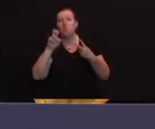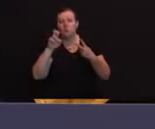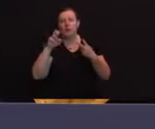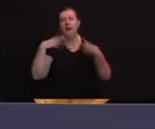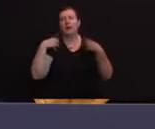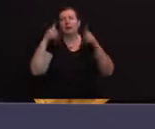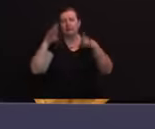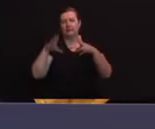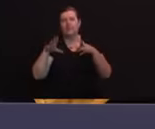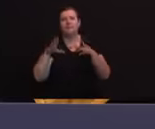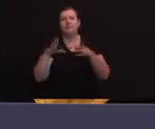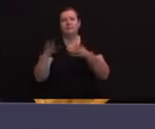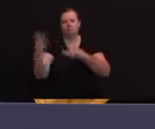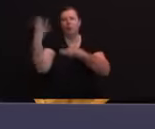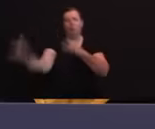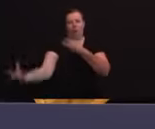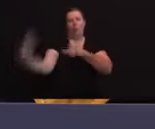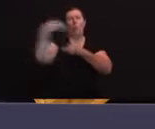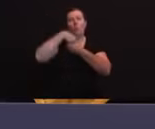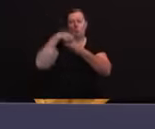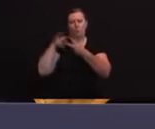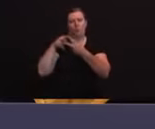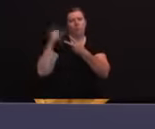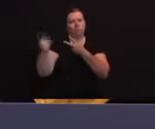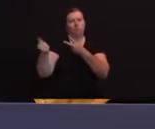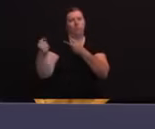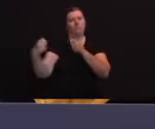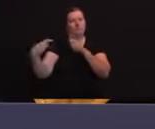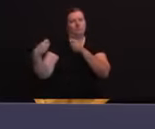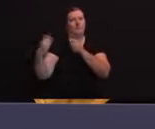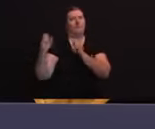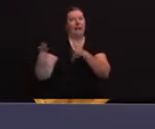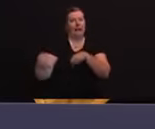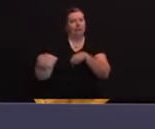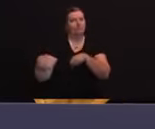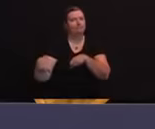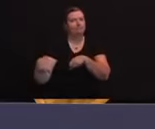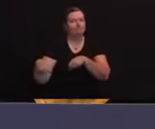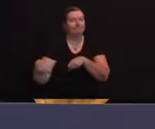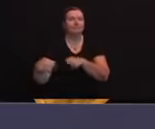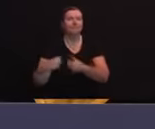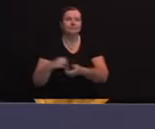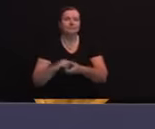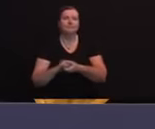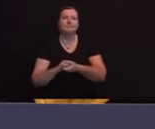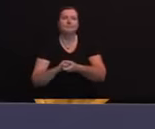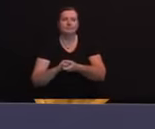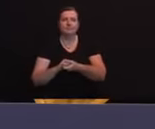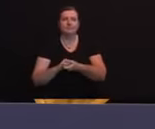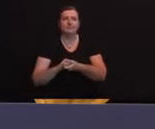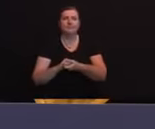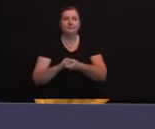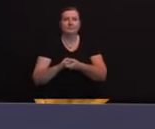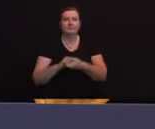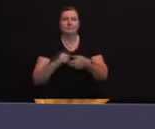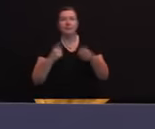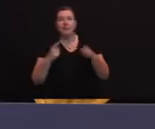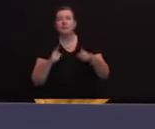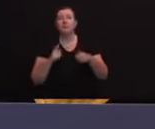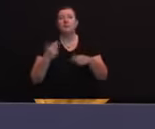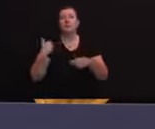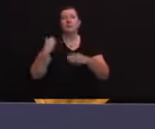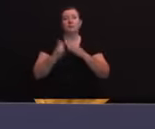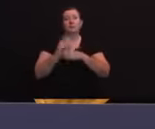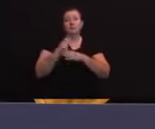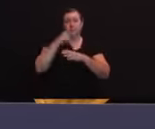part of that. And I think is also, not I think, I know this to be the case. We had this in the spring and into the summer.